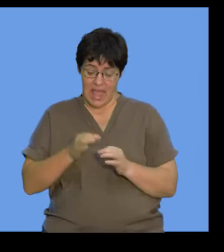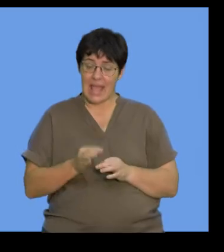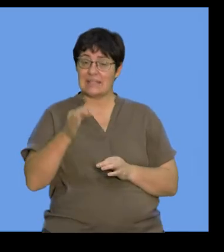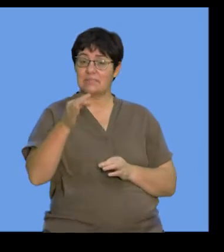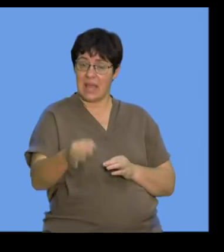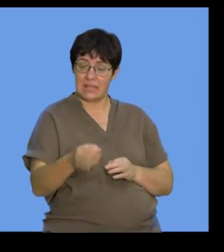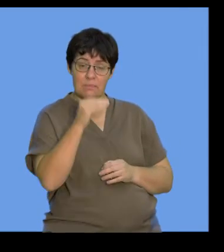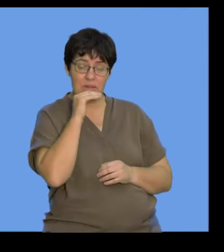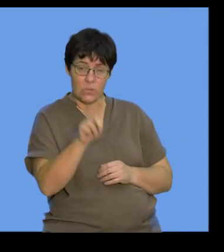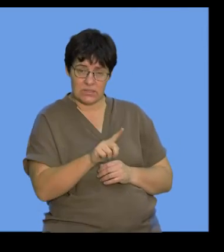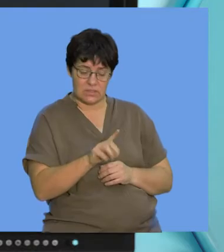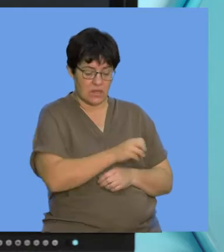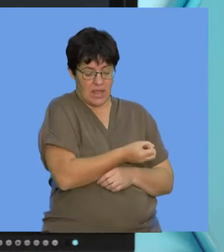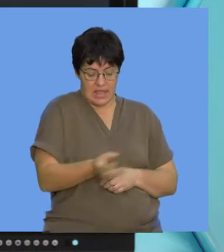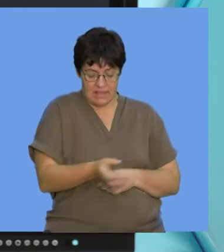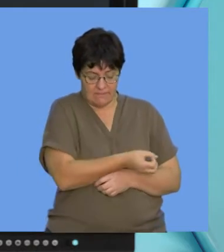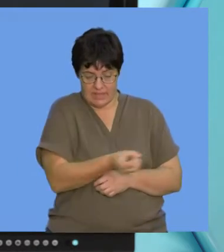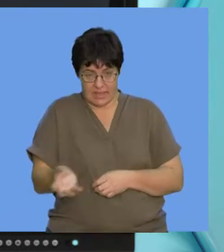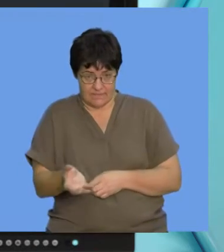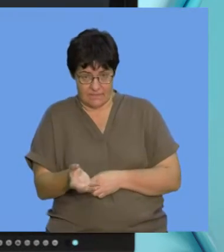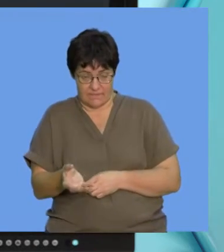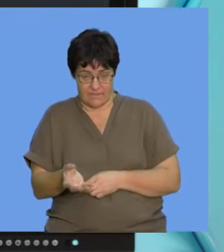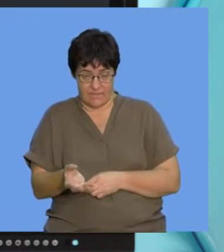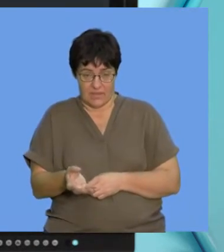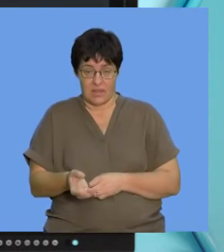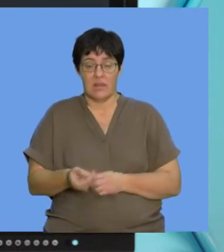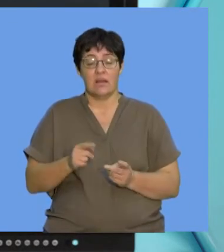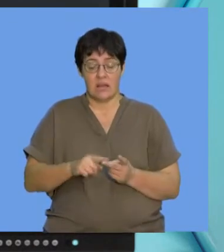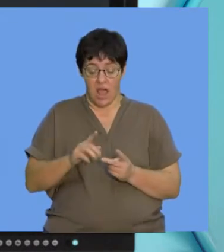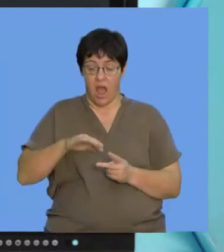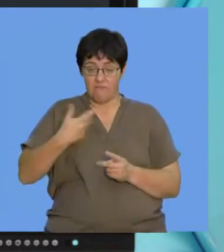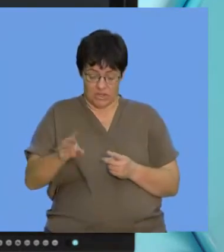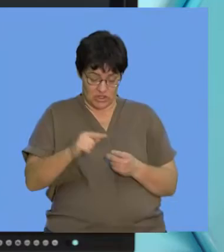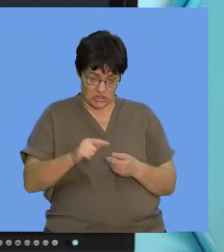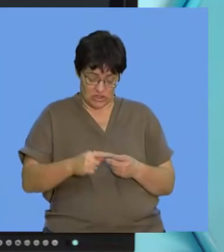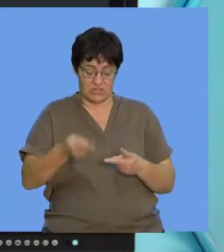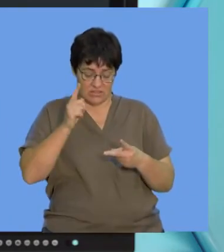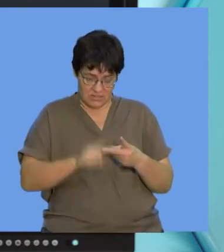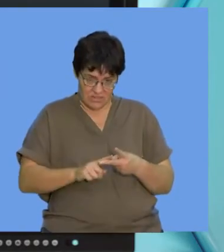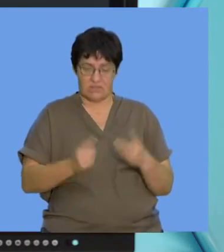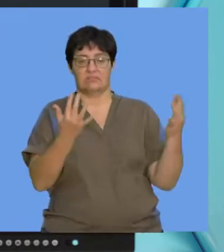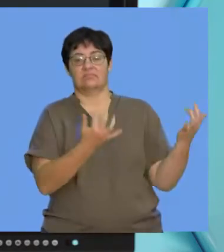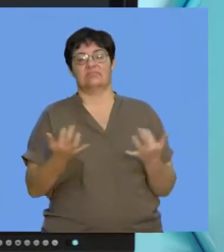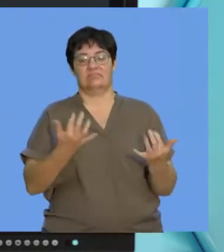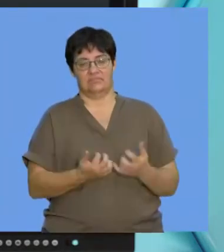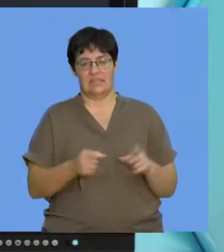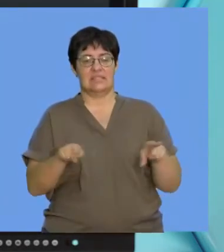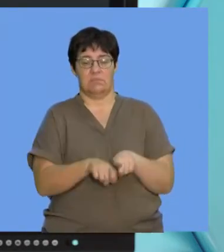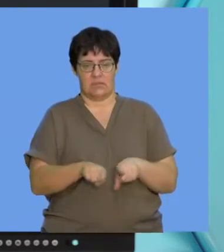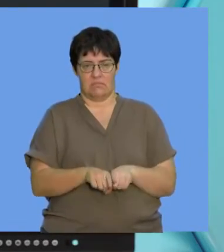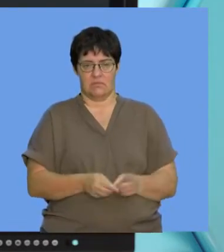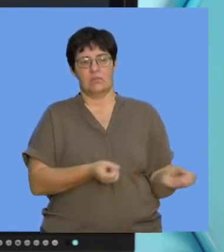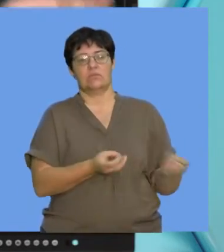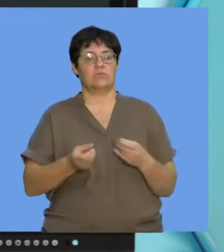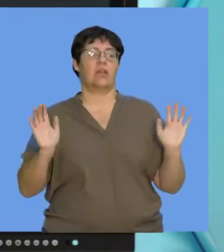The expand word means distribute or FOIL it out. After doing that, then work out the like terms.